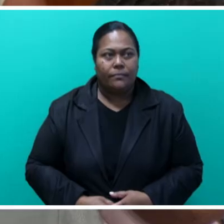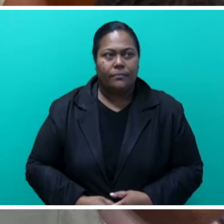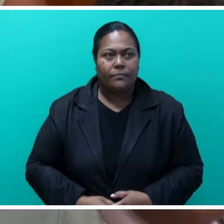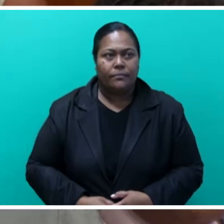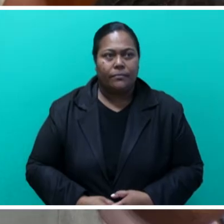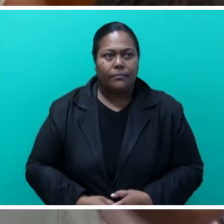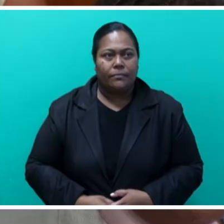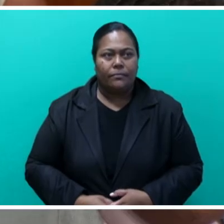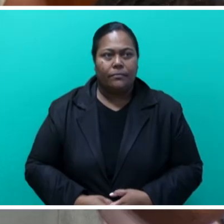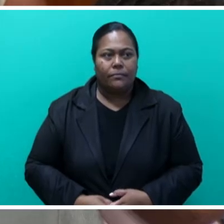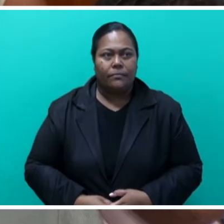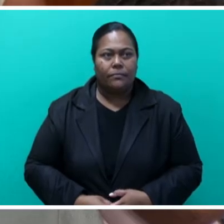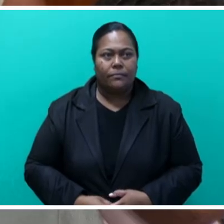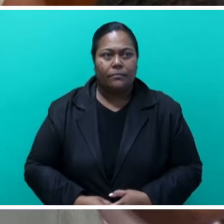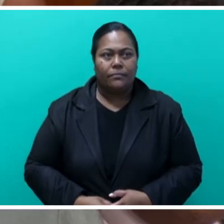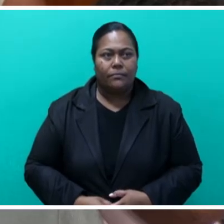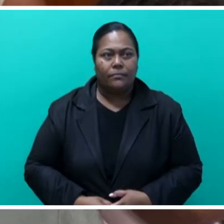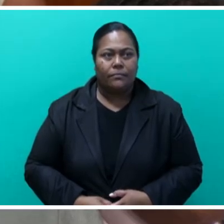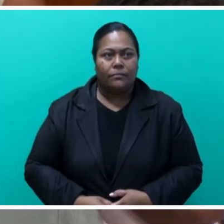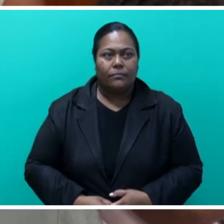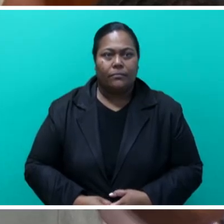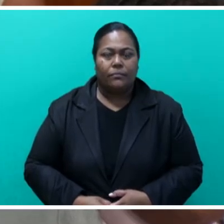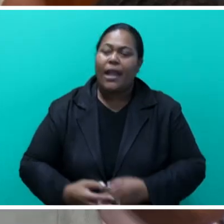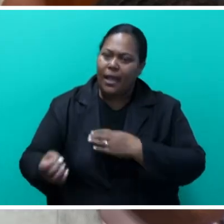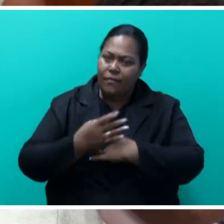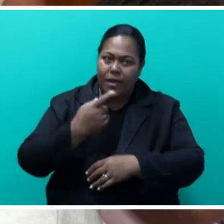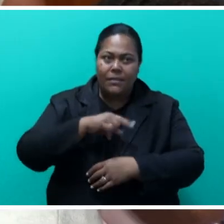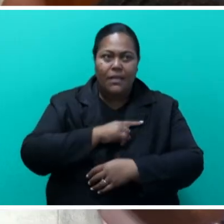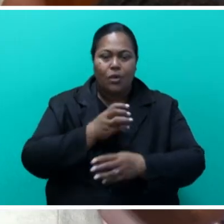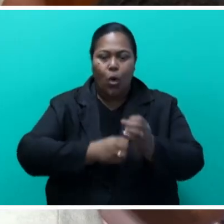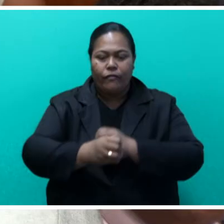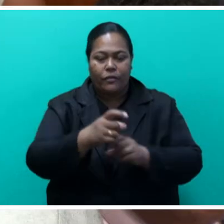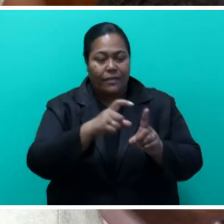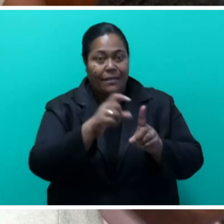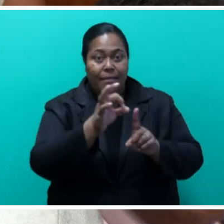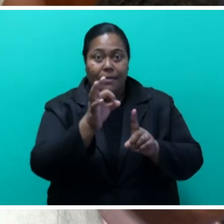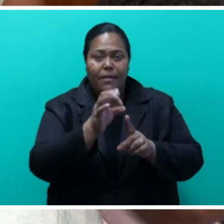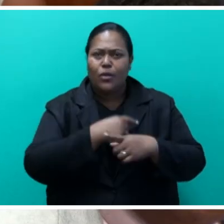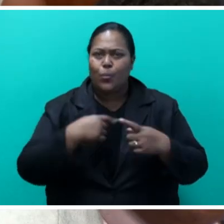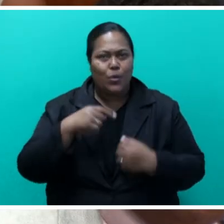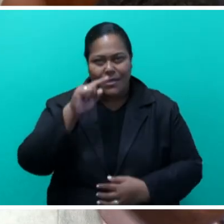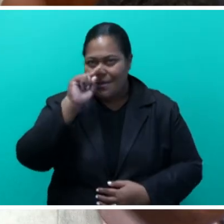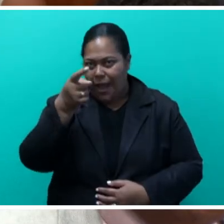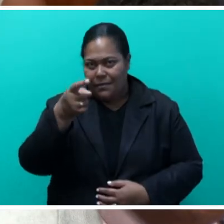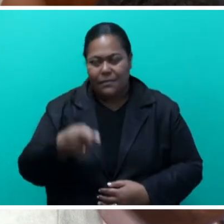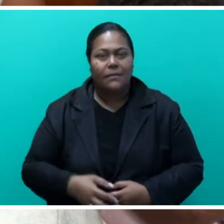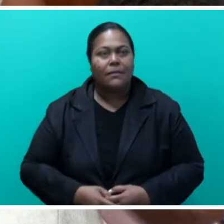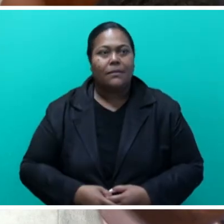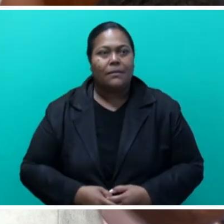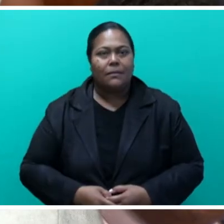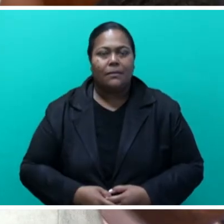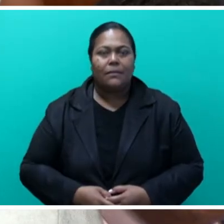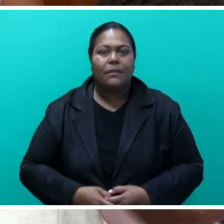Mr. Speaker, sir, we have been advised by the Office of the DPP that we cannot release the